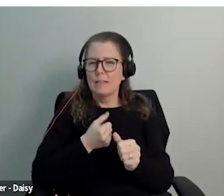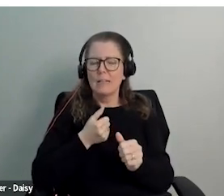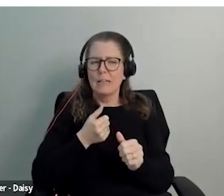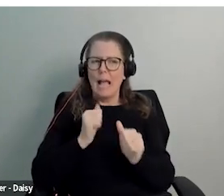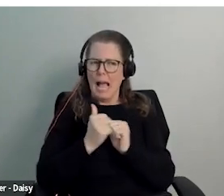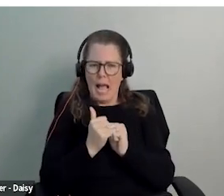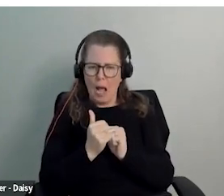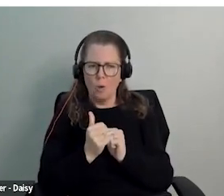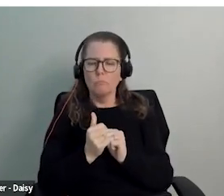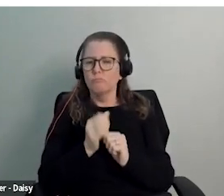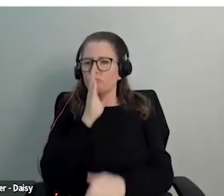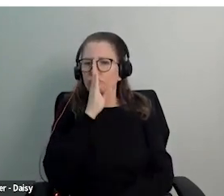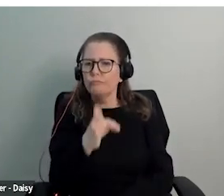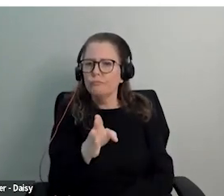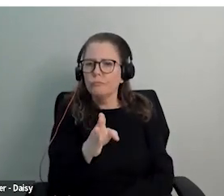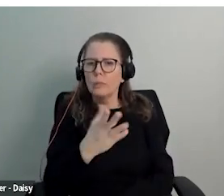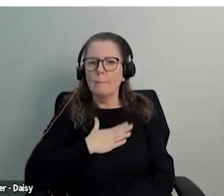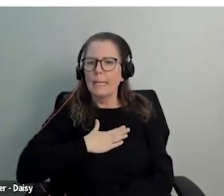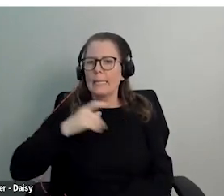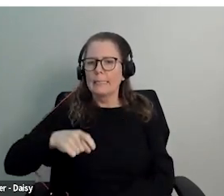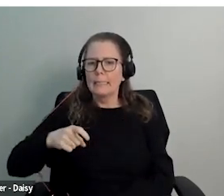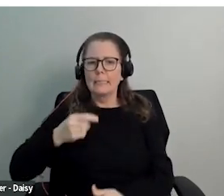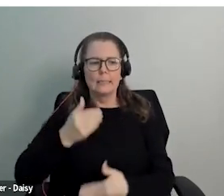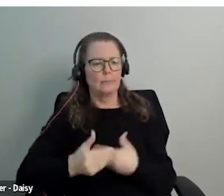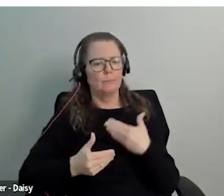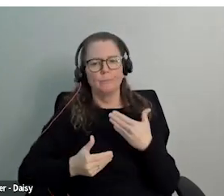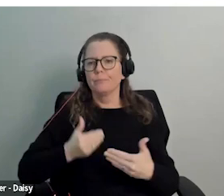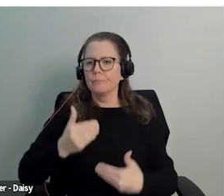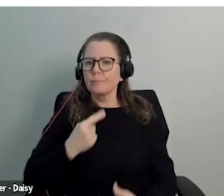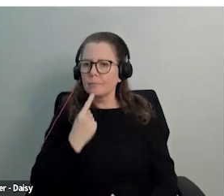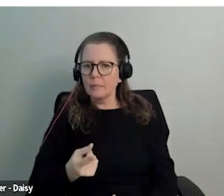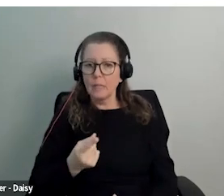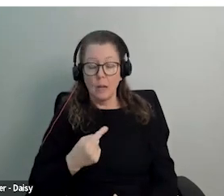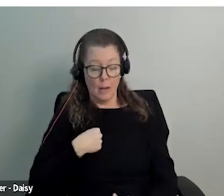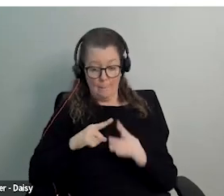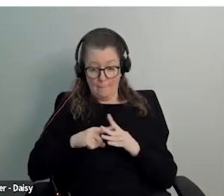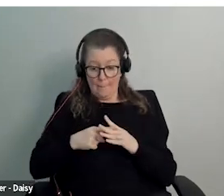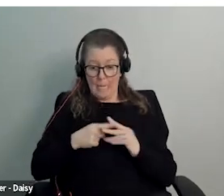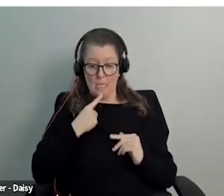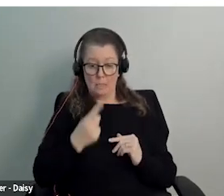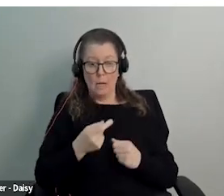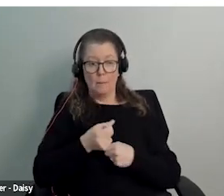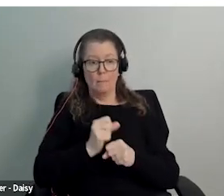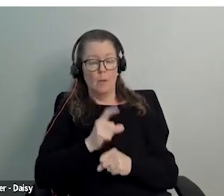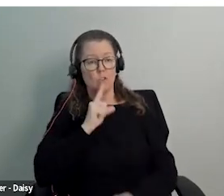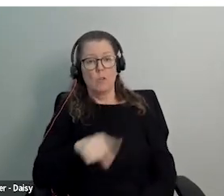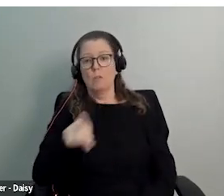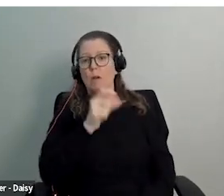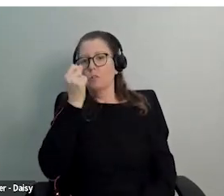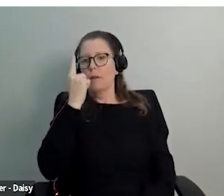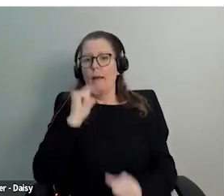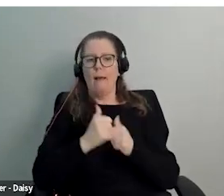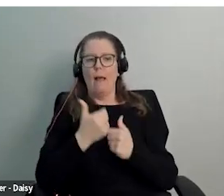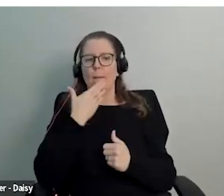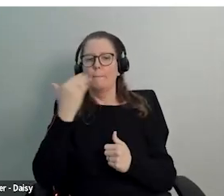your needs every step of the way. Clearly communicating your access needs from the start ensures that employers understand how to support